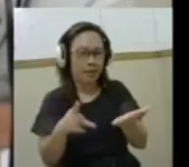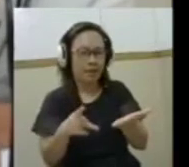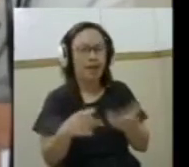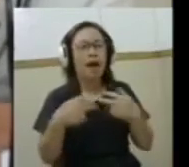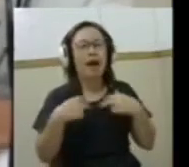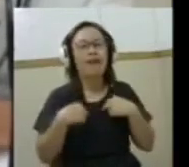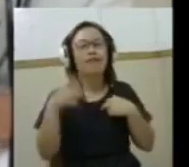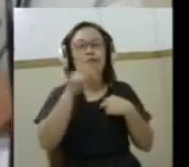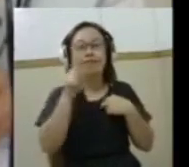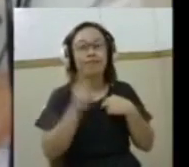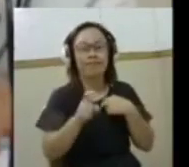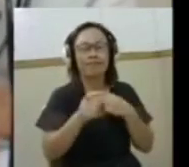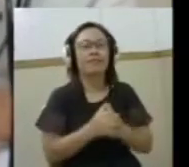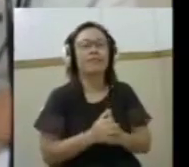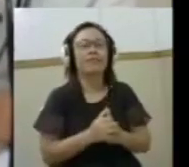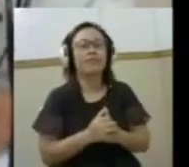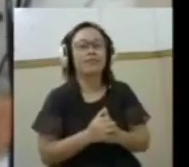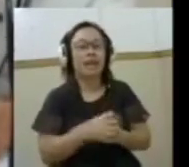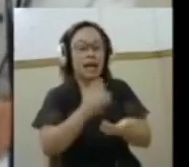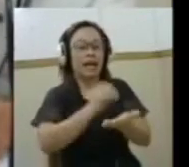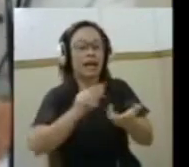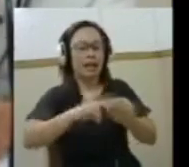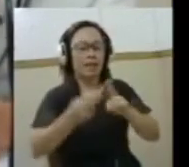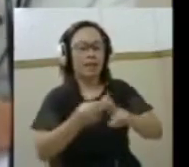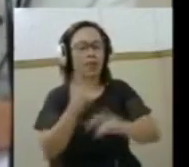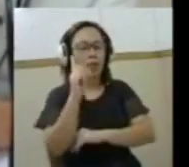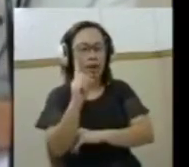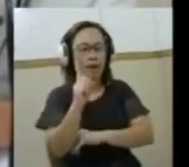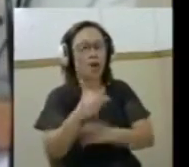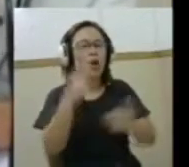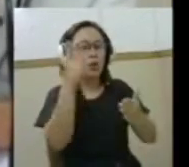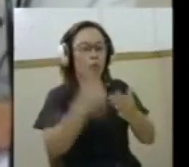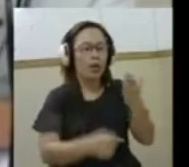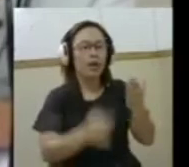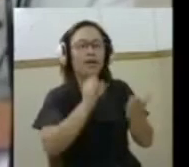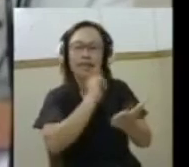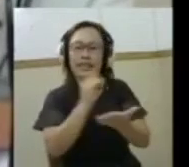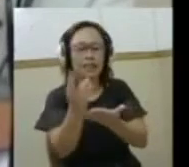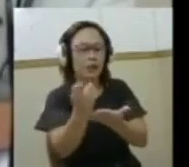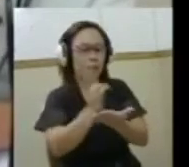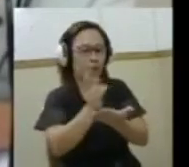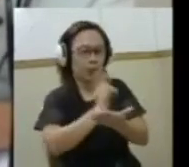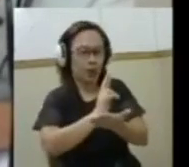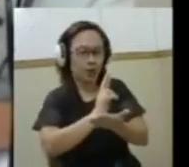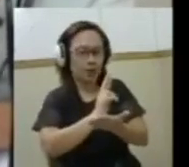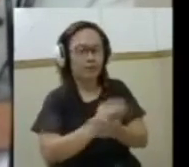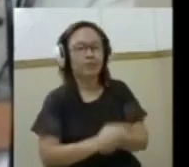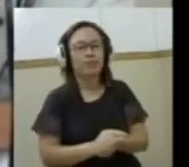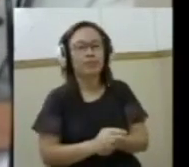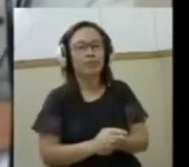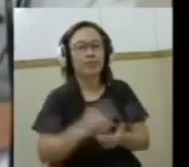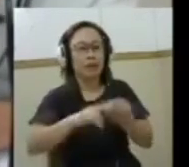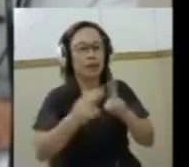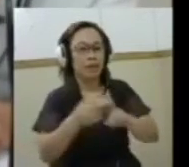the questions. Alright, number 1. What is research? Again, question number